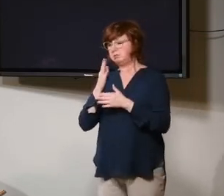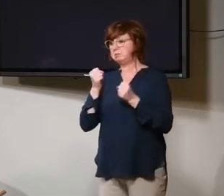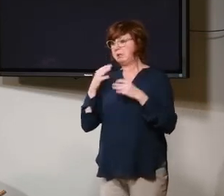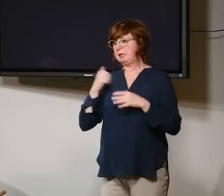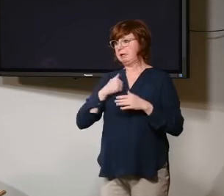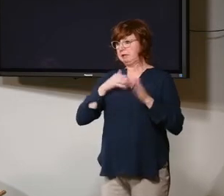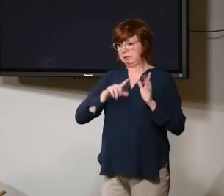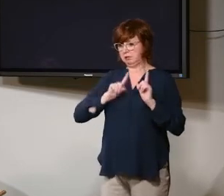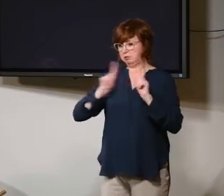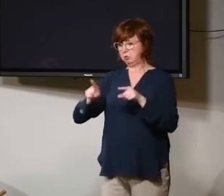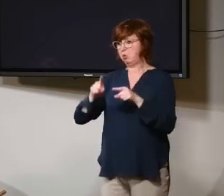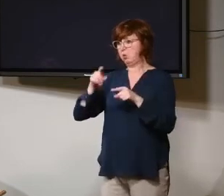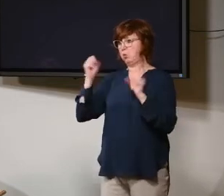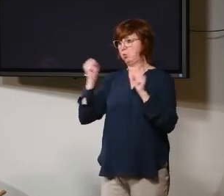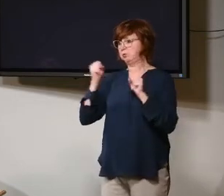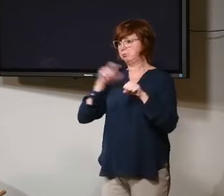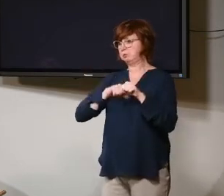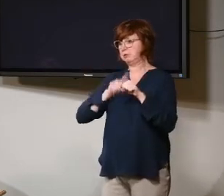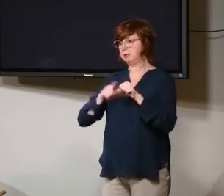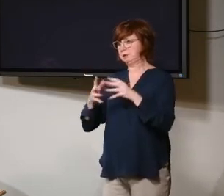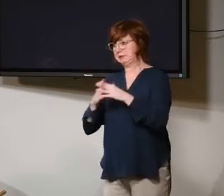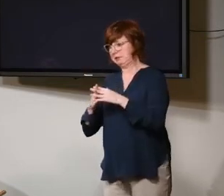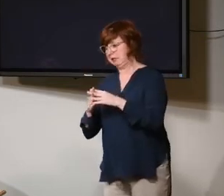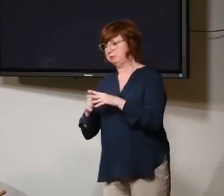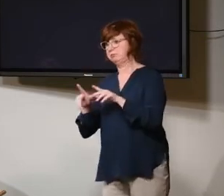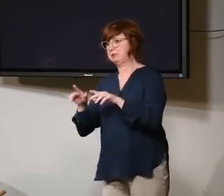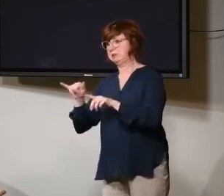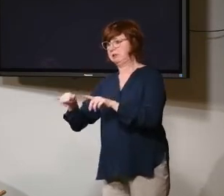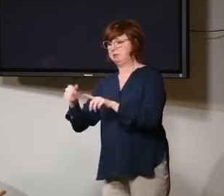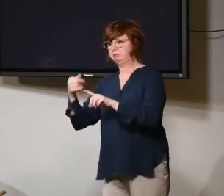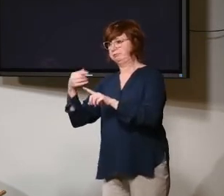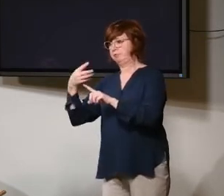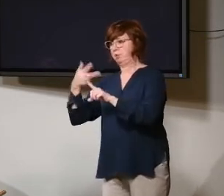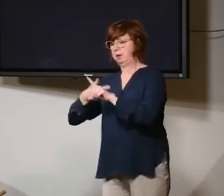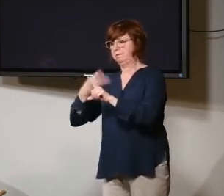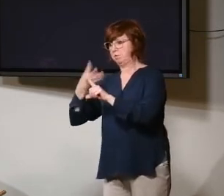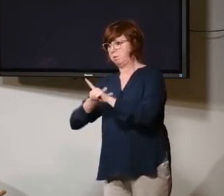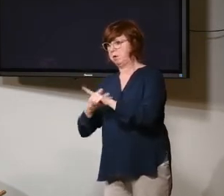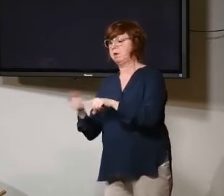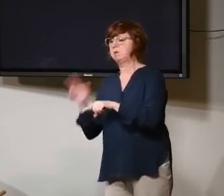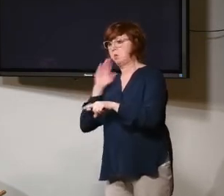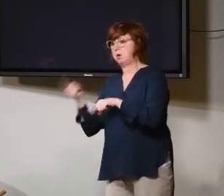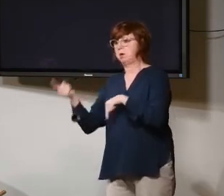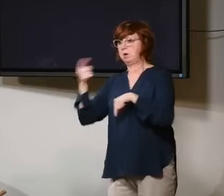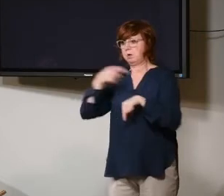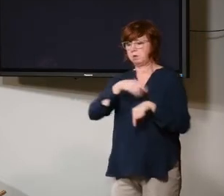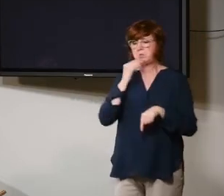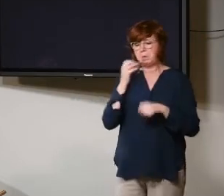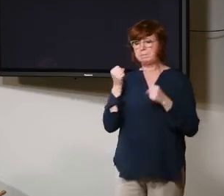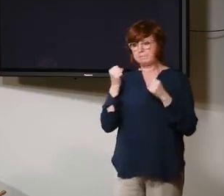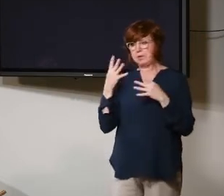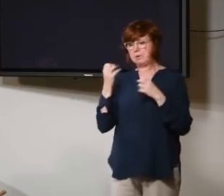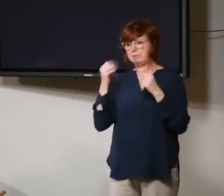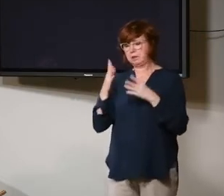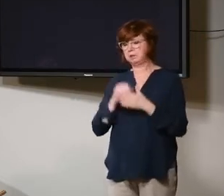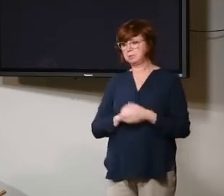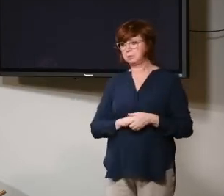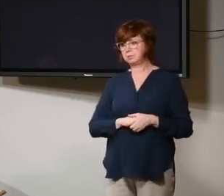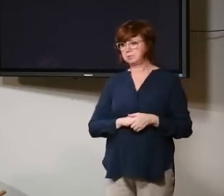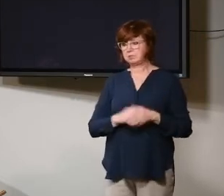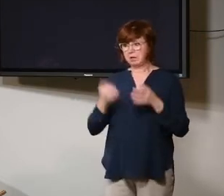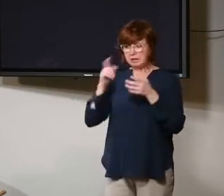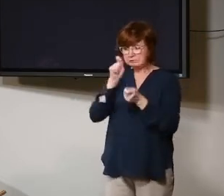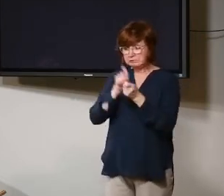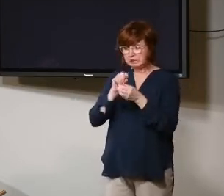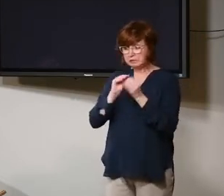have a good idea of what the volume is within Saskatchewan, but we know that people do return if they've spent the winter south over